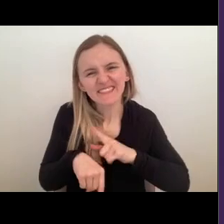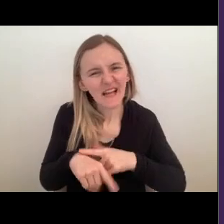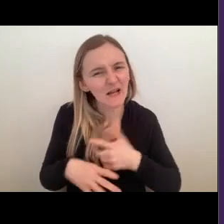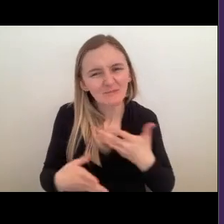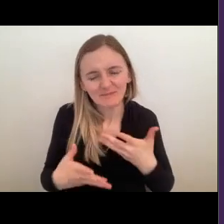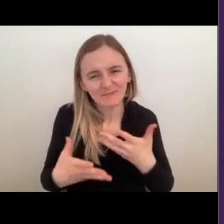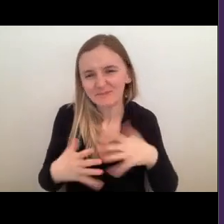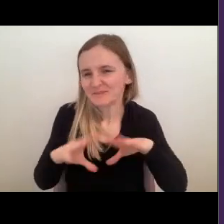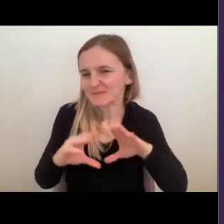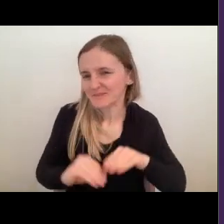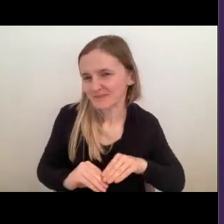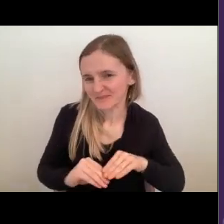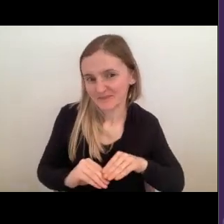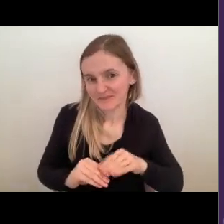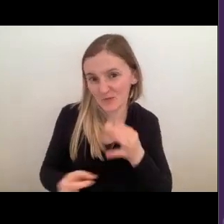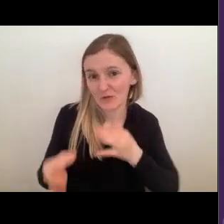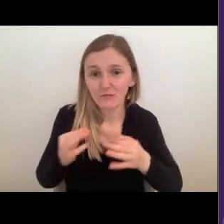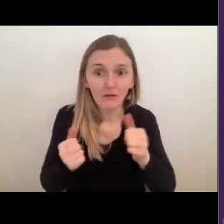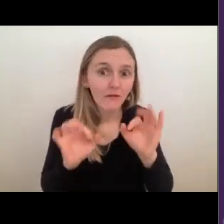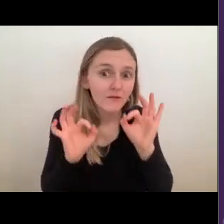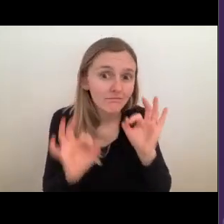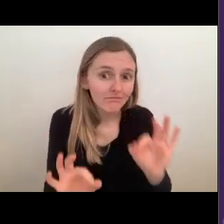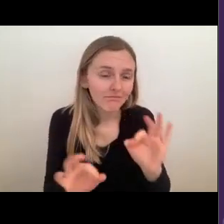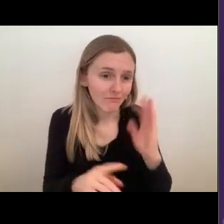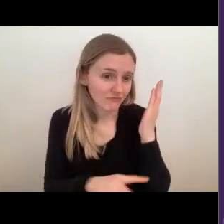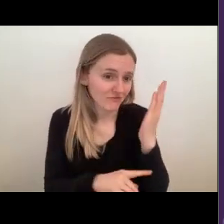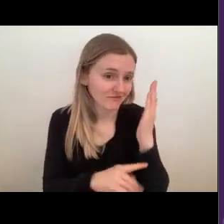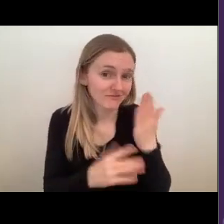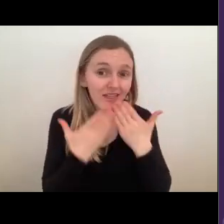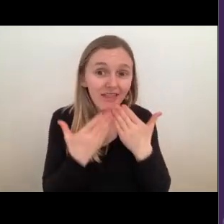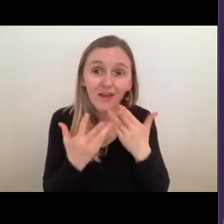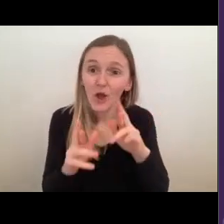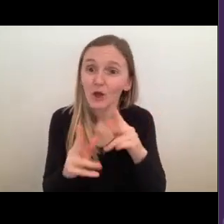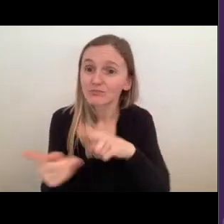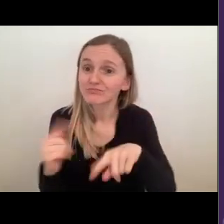that was a brilliant presentation, and thank you so much, and I hope everyone enjoyed listening to it and found it